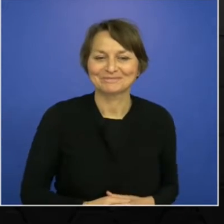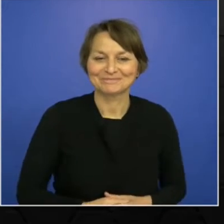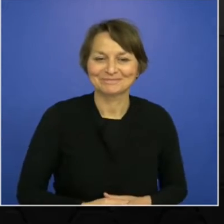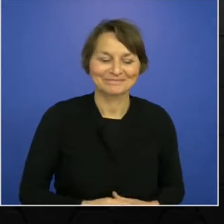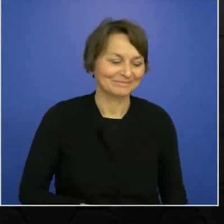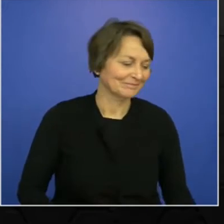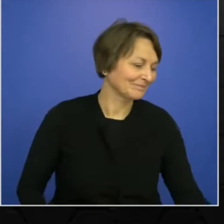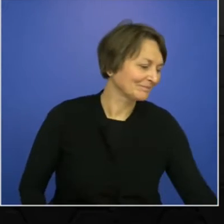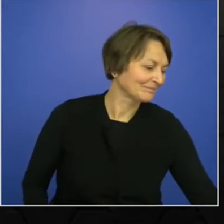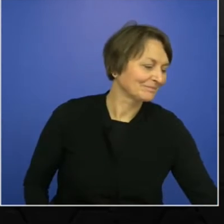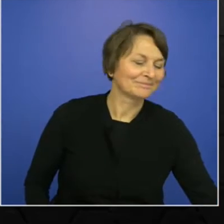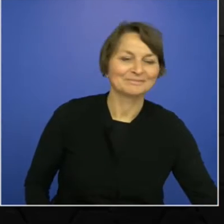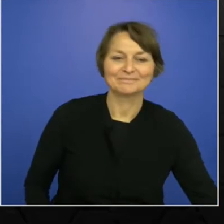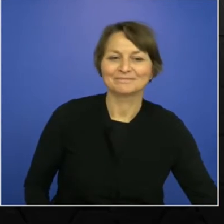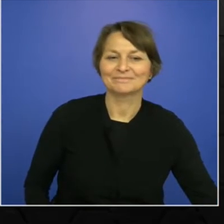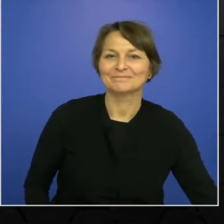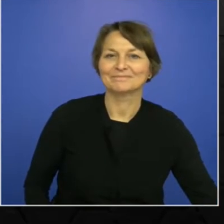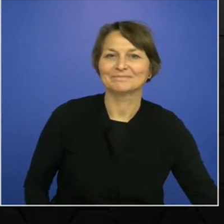screen.